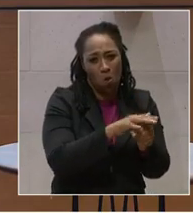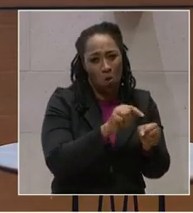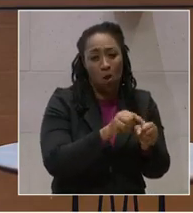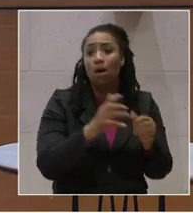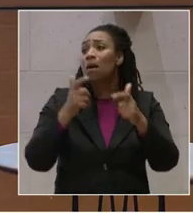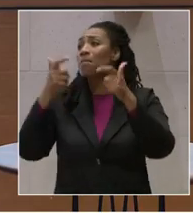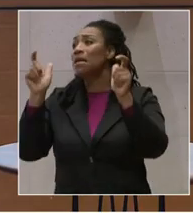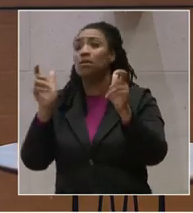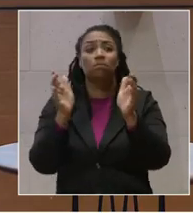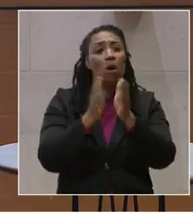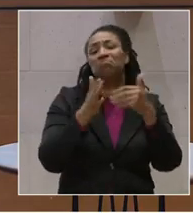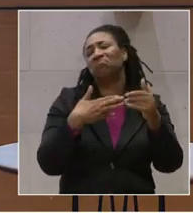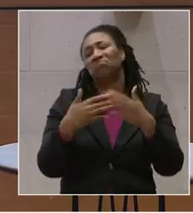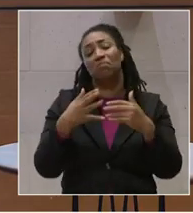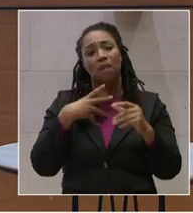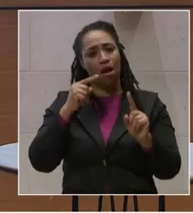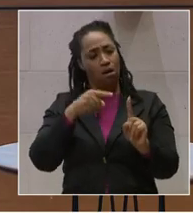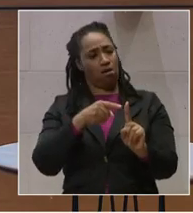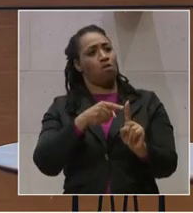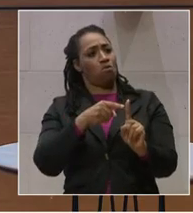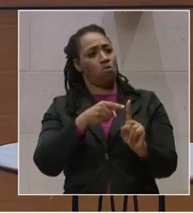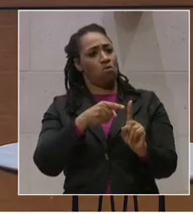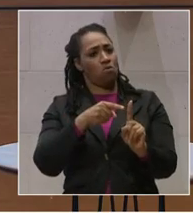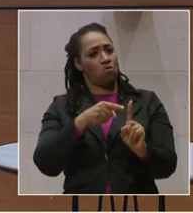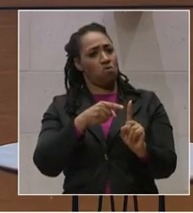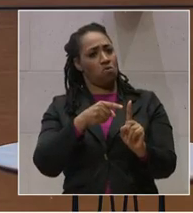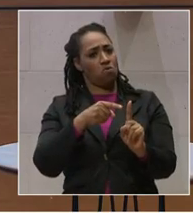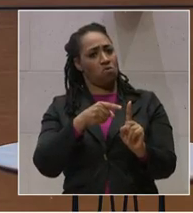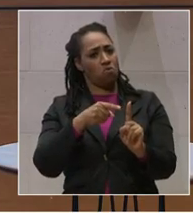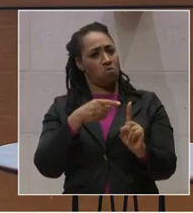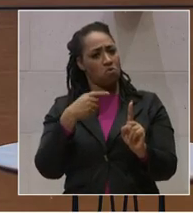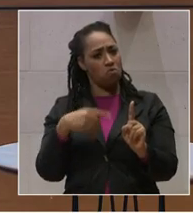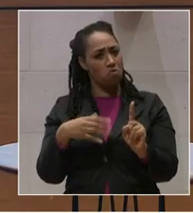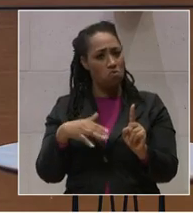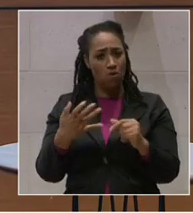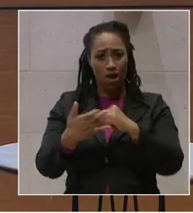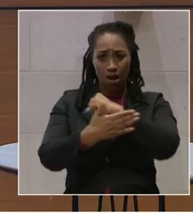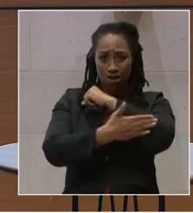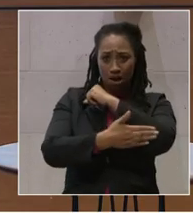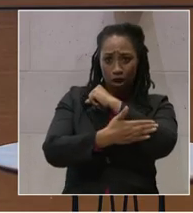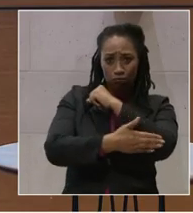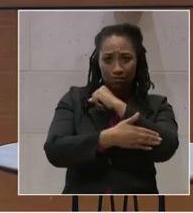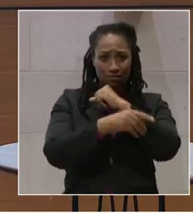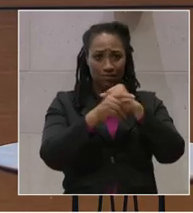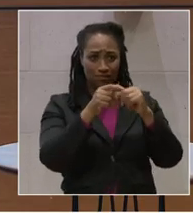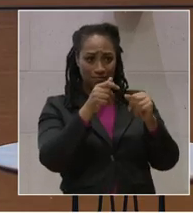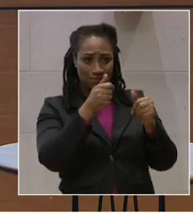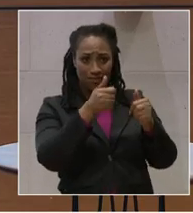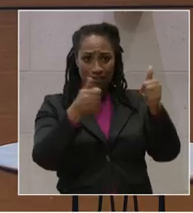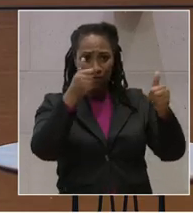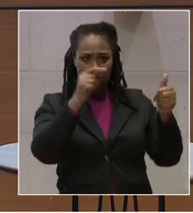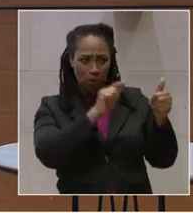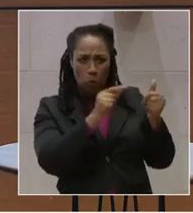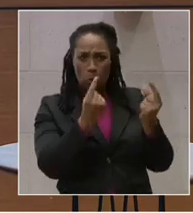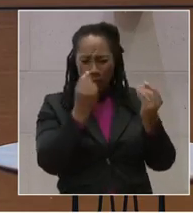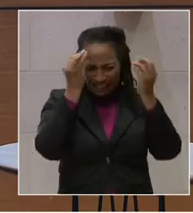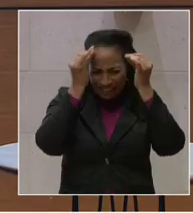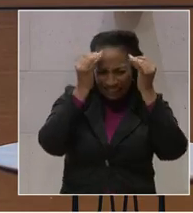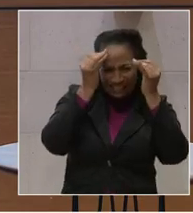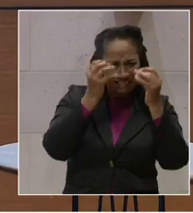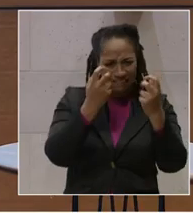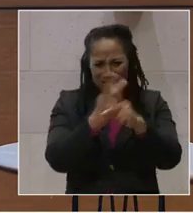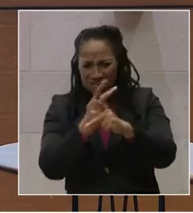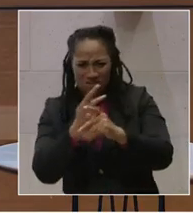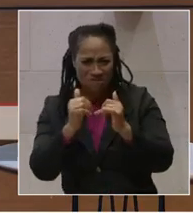front line of figuring it out. And so what we see our responsibility is making sure that we're bringing to bear the